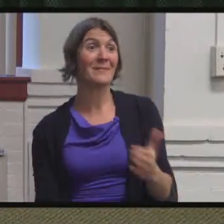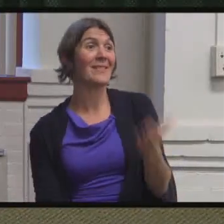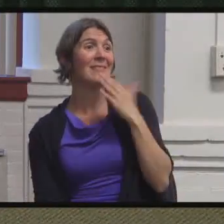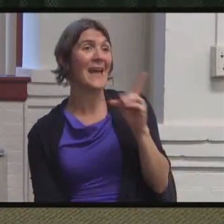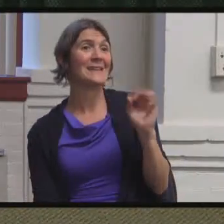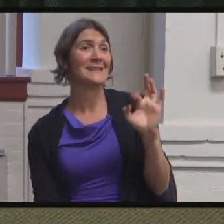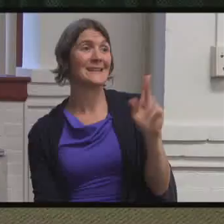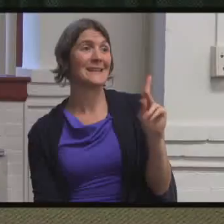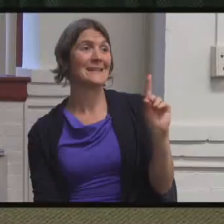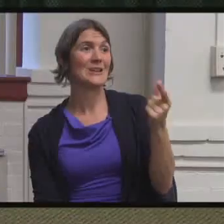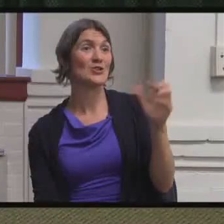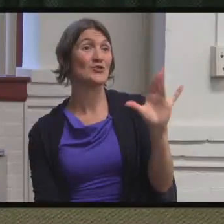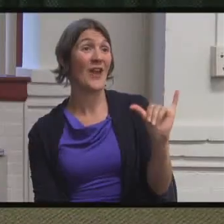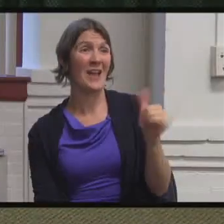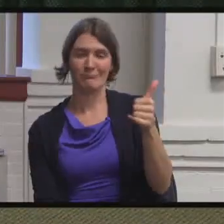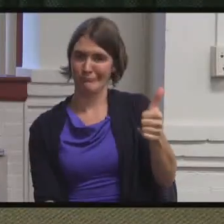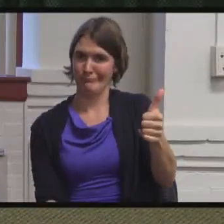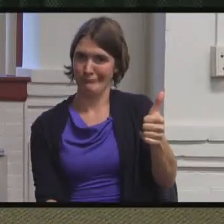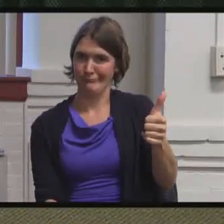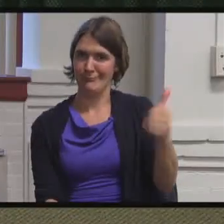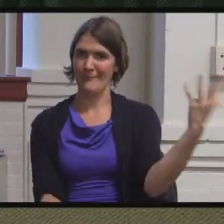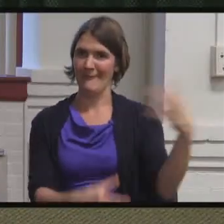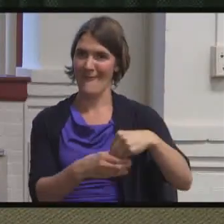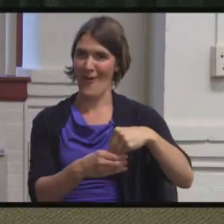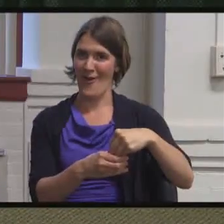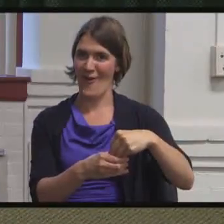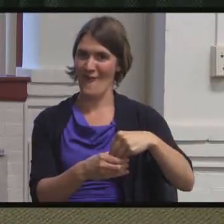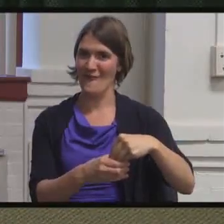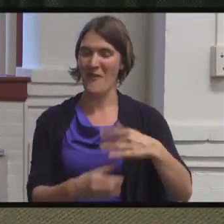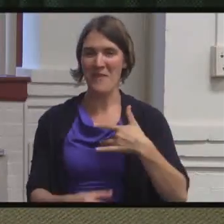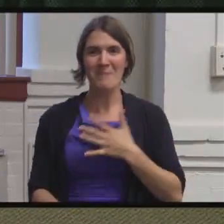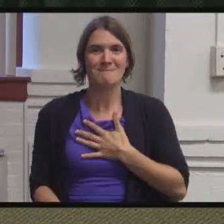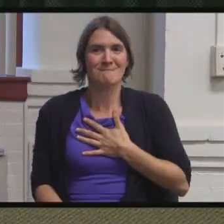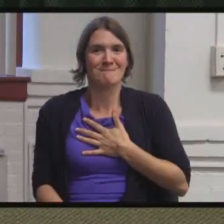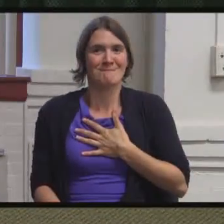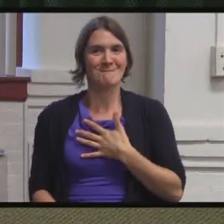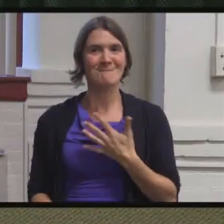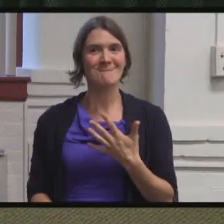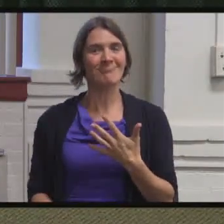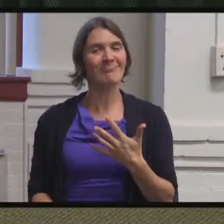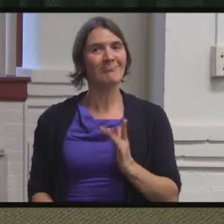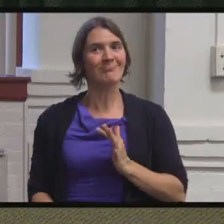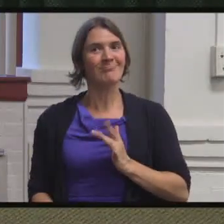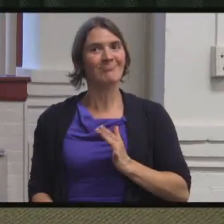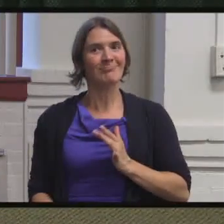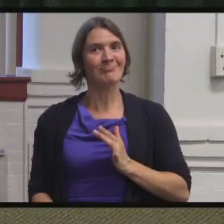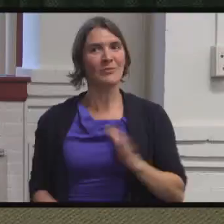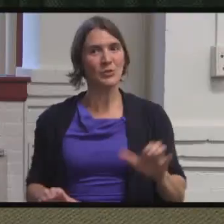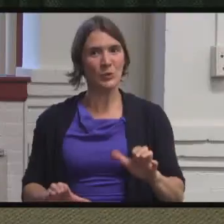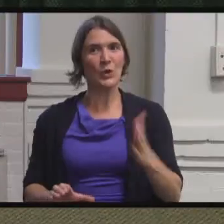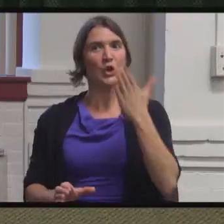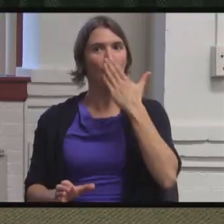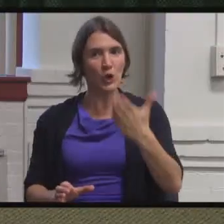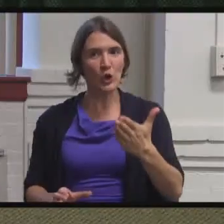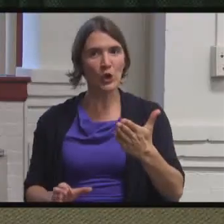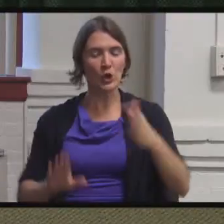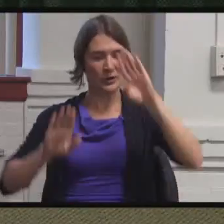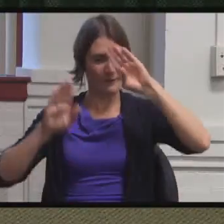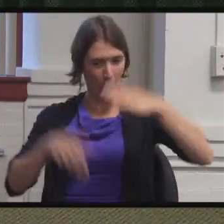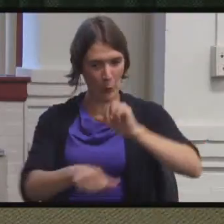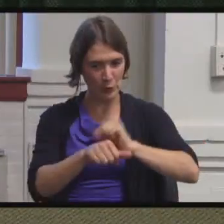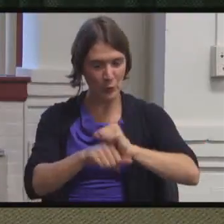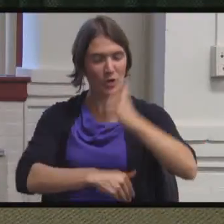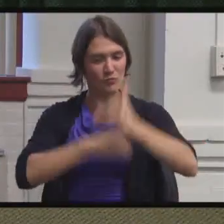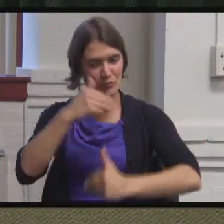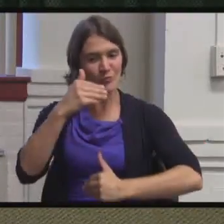Dick DeGray for his contribution to that meeting, and it just feels wonderful to be doing some very intentional focus work,